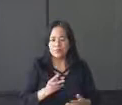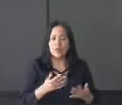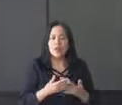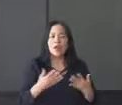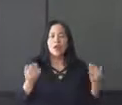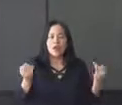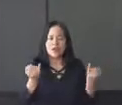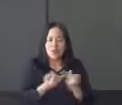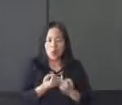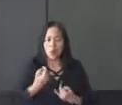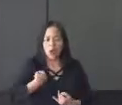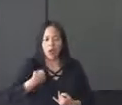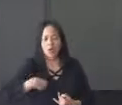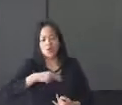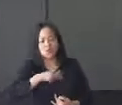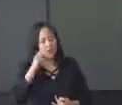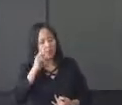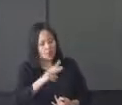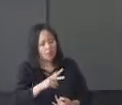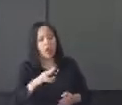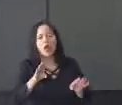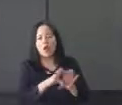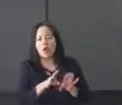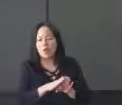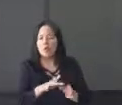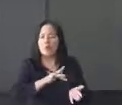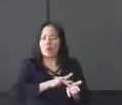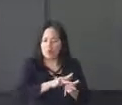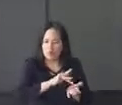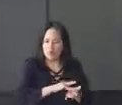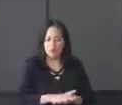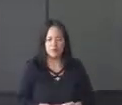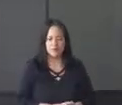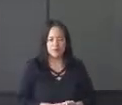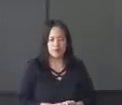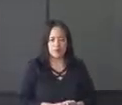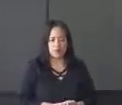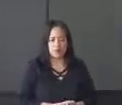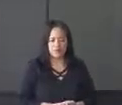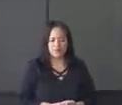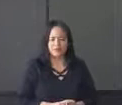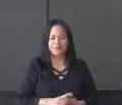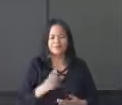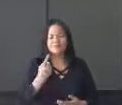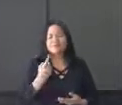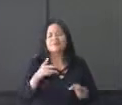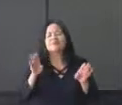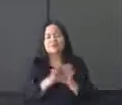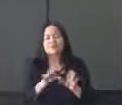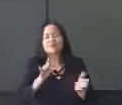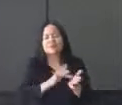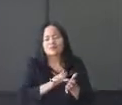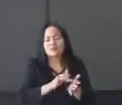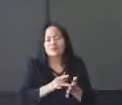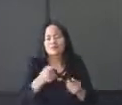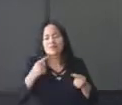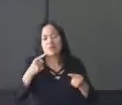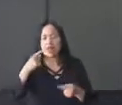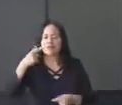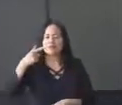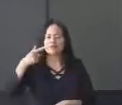us a key to address these proposals. As part of the proposals from